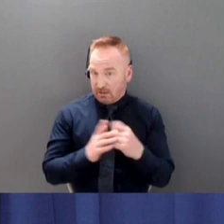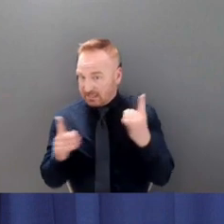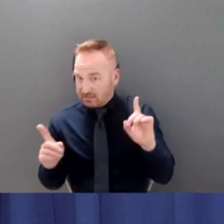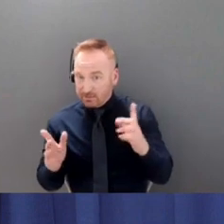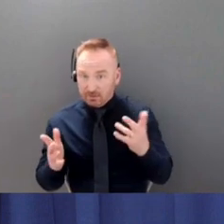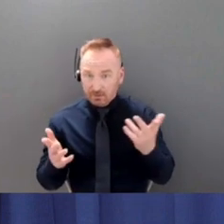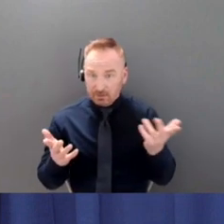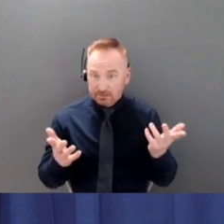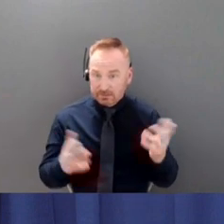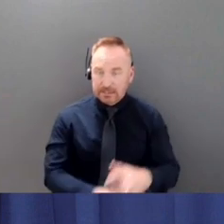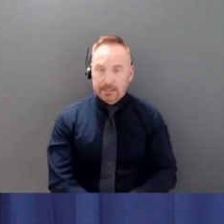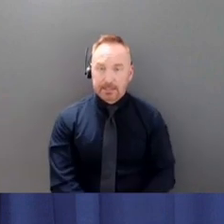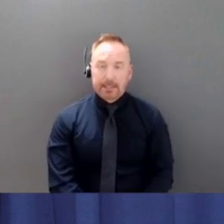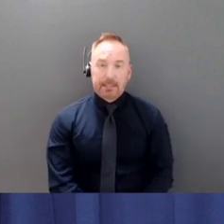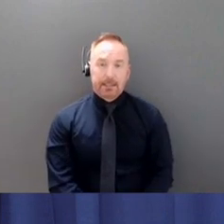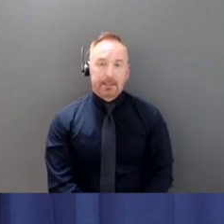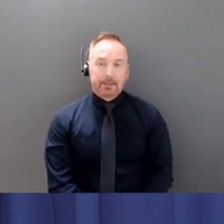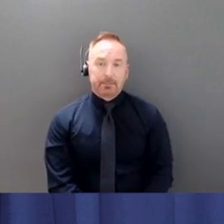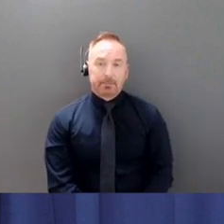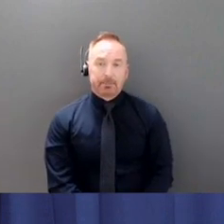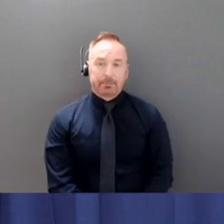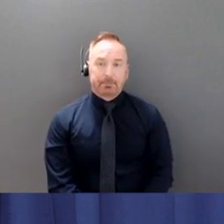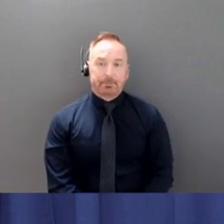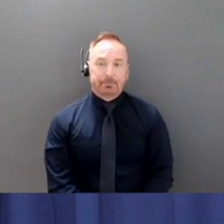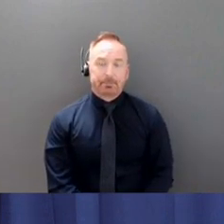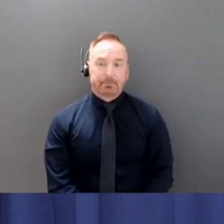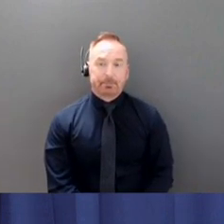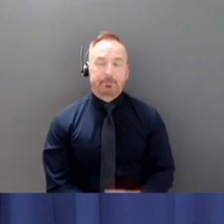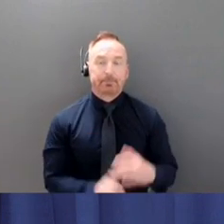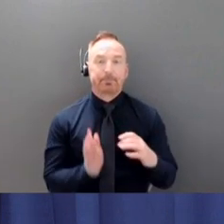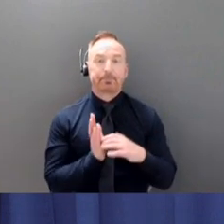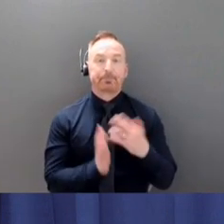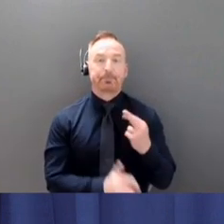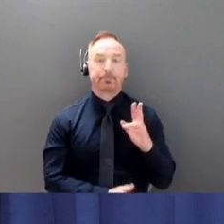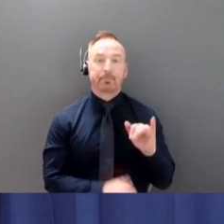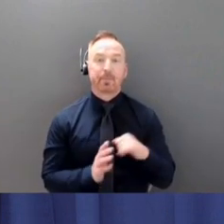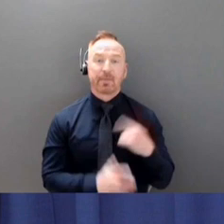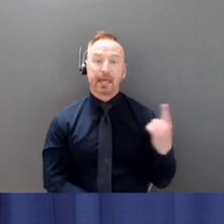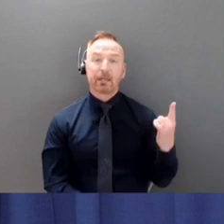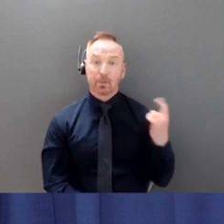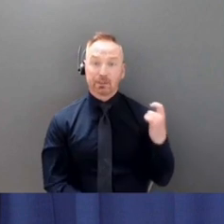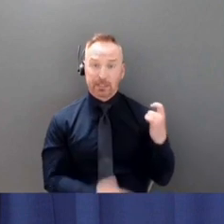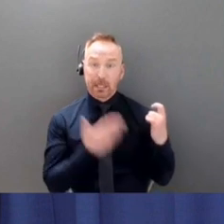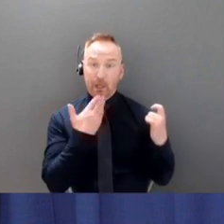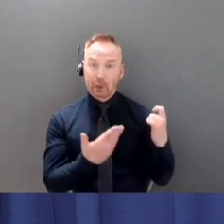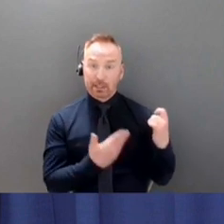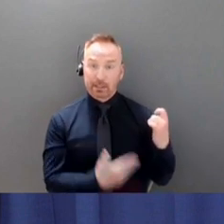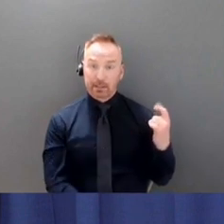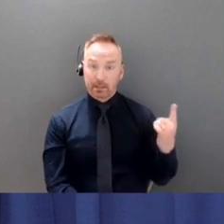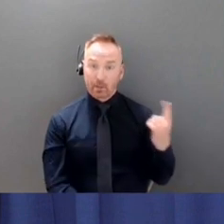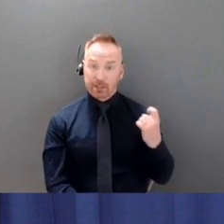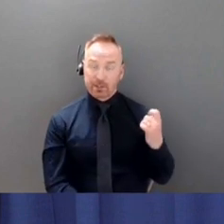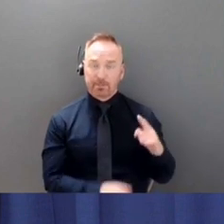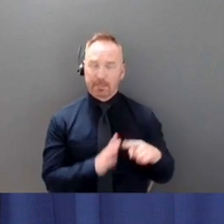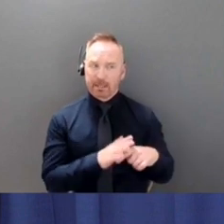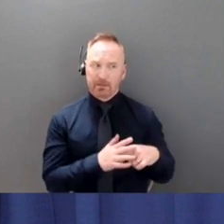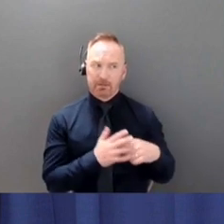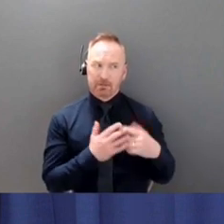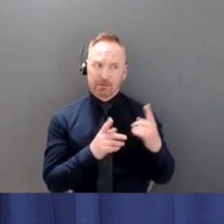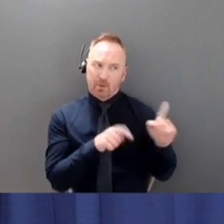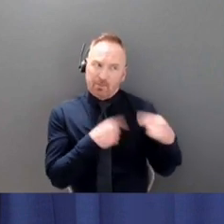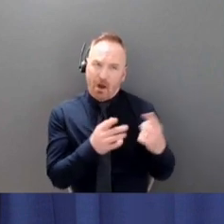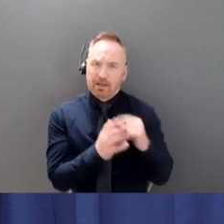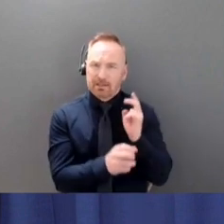I think it's hard to tell from our numbers so far. It's a good question. I think that I mean clearly